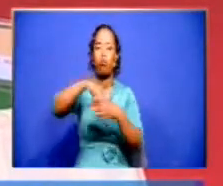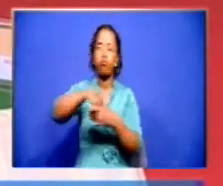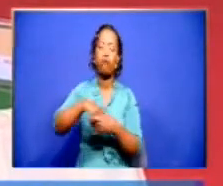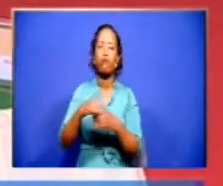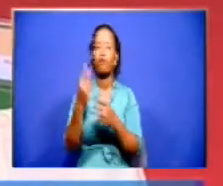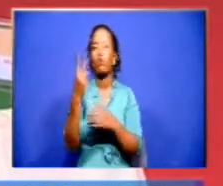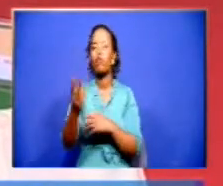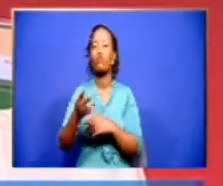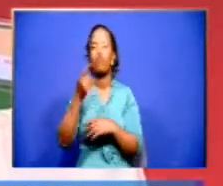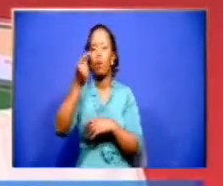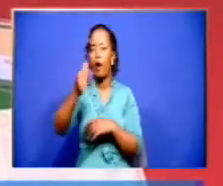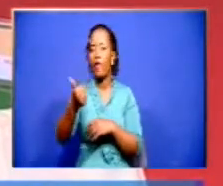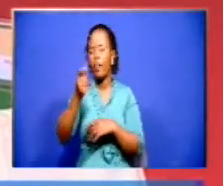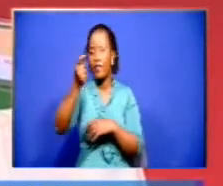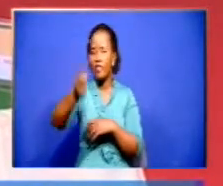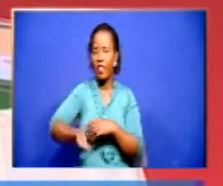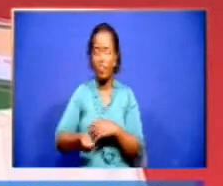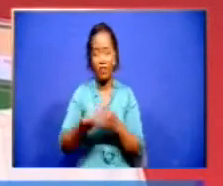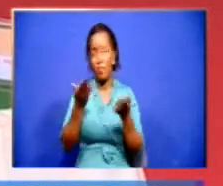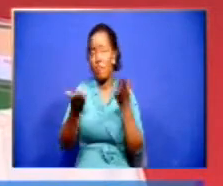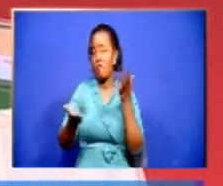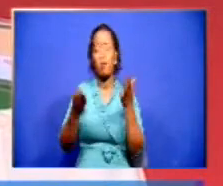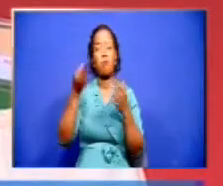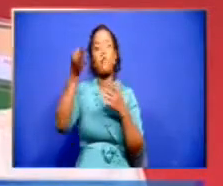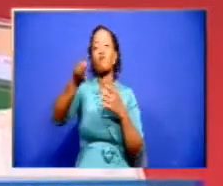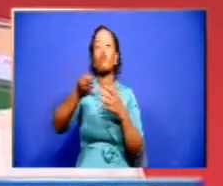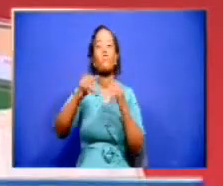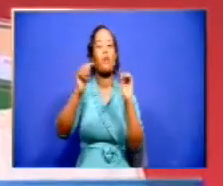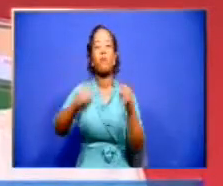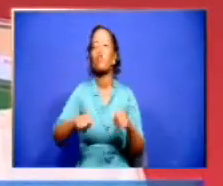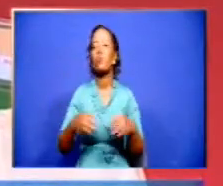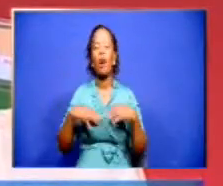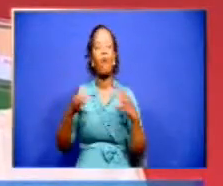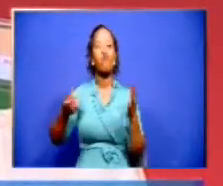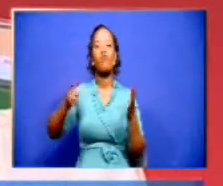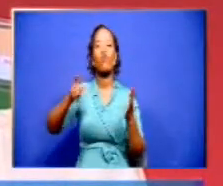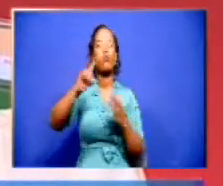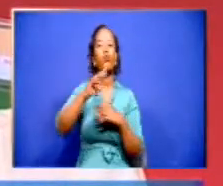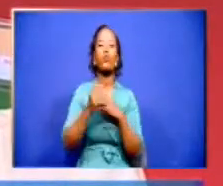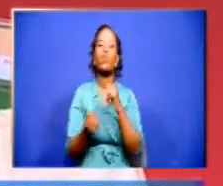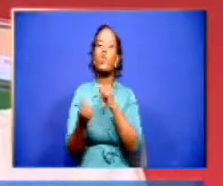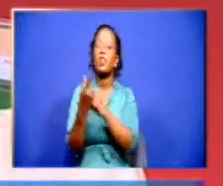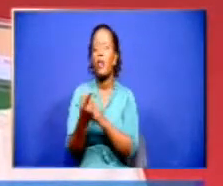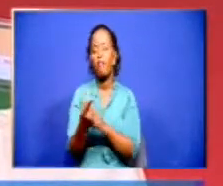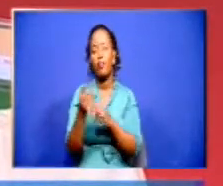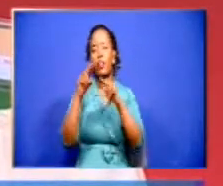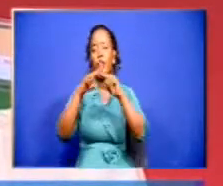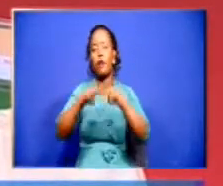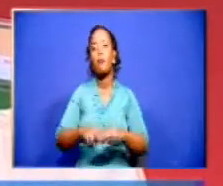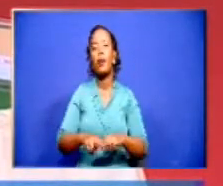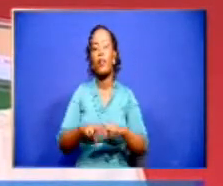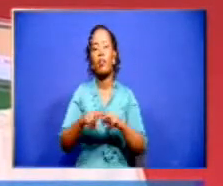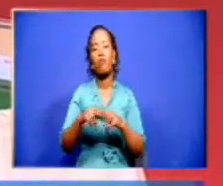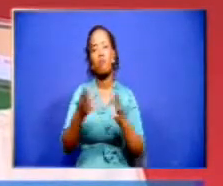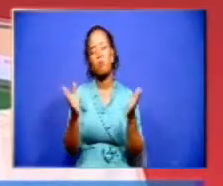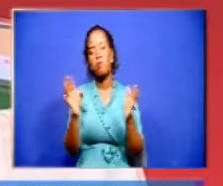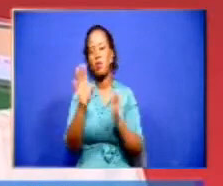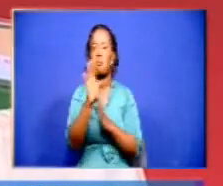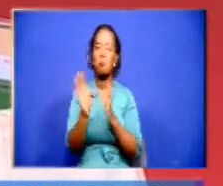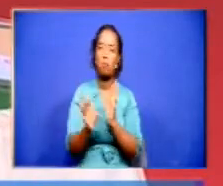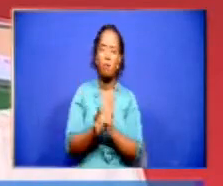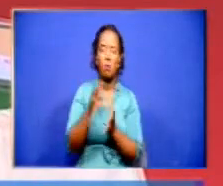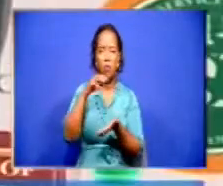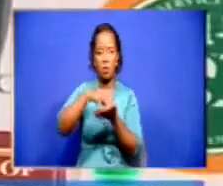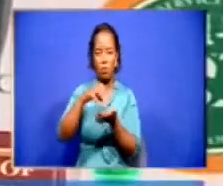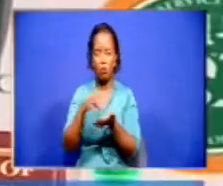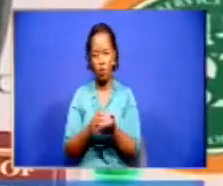2 other judges, and maybe in the future we can even move up to 11, depending on the constituency. Thank you,